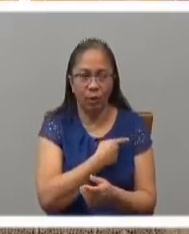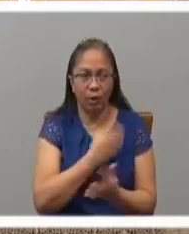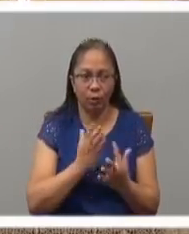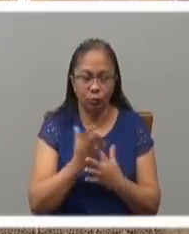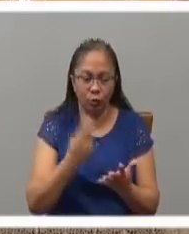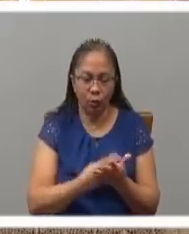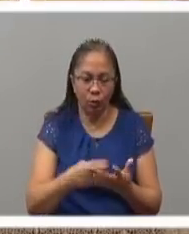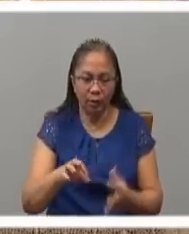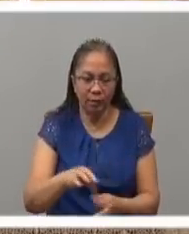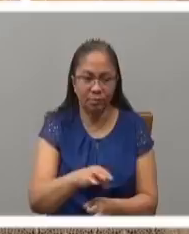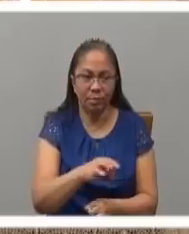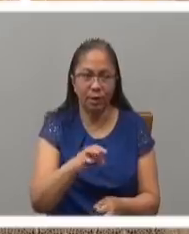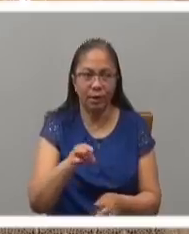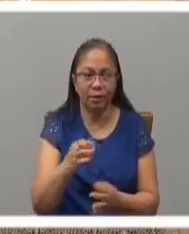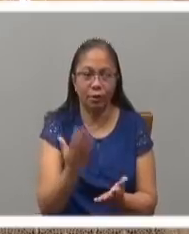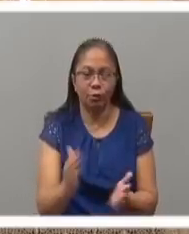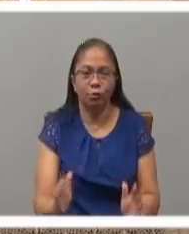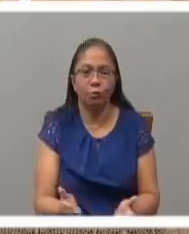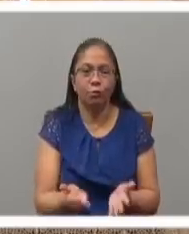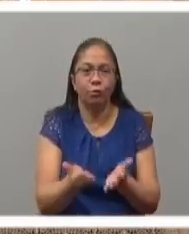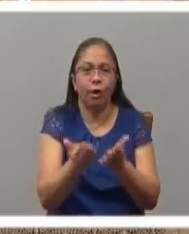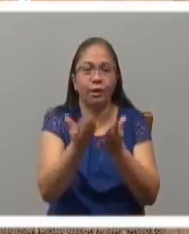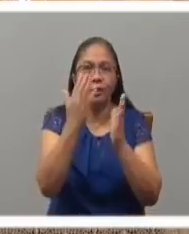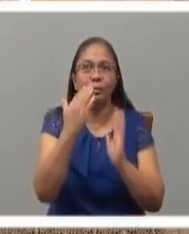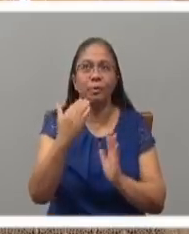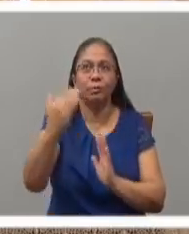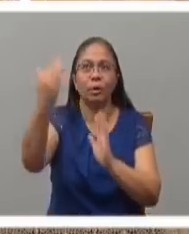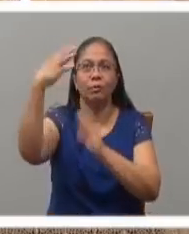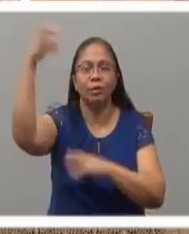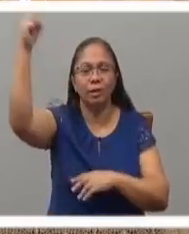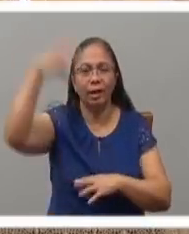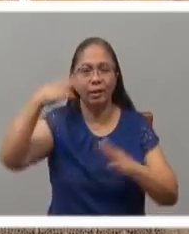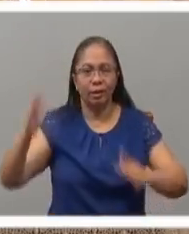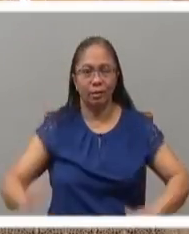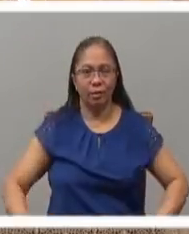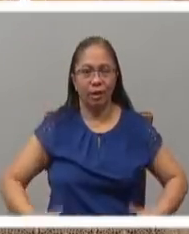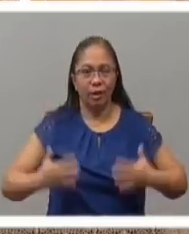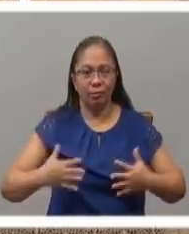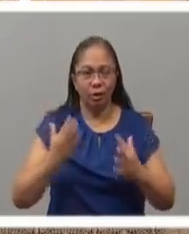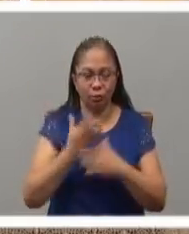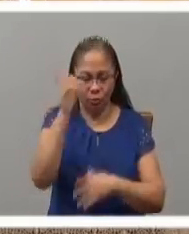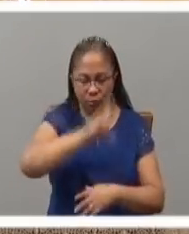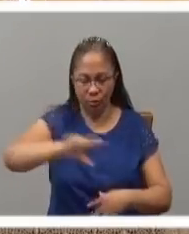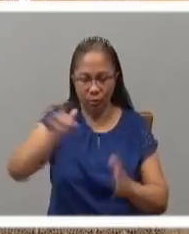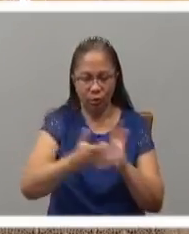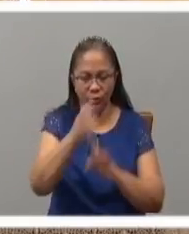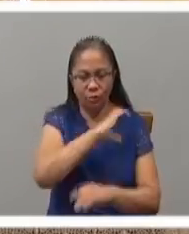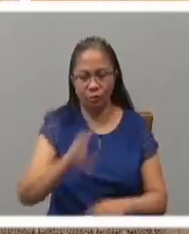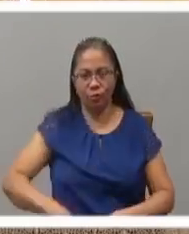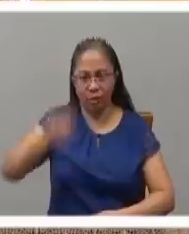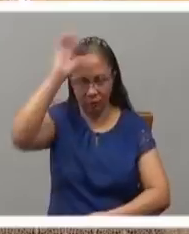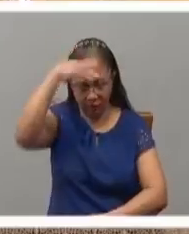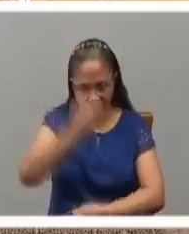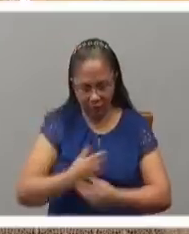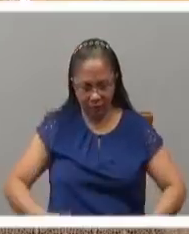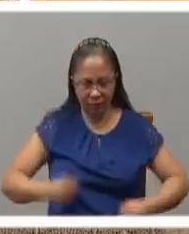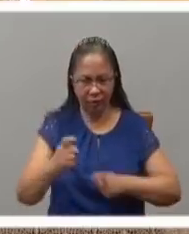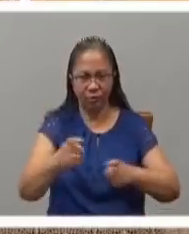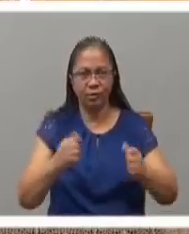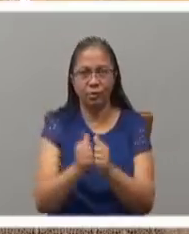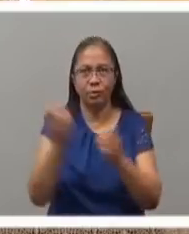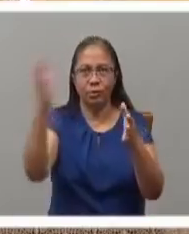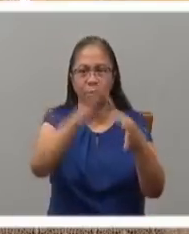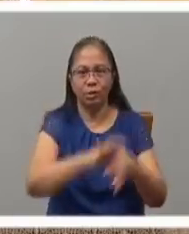by your Spirit, rise up in the light of life. Through our Lord Jesus Christ, your Son, who lives and reigns with